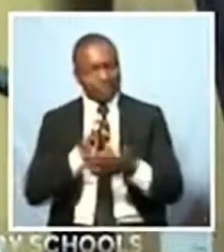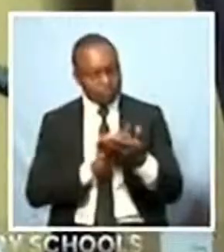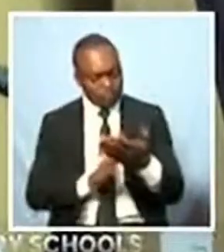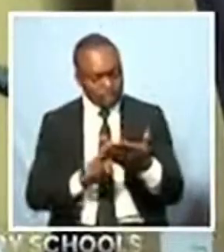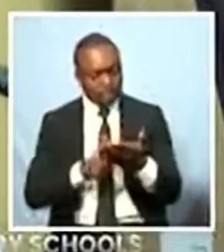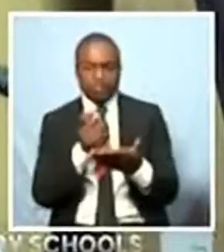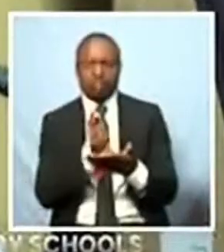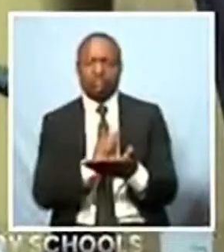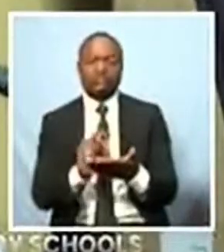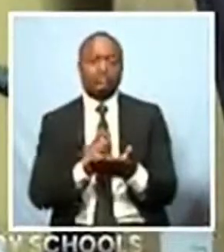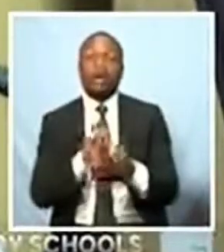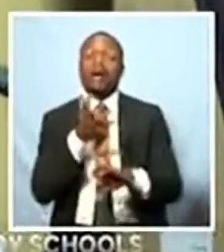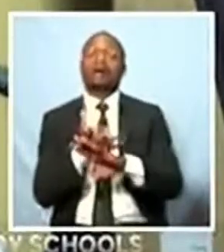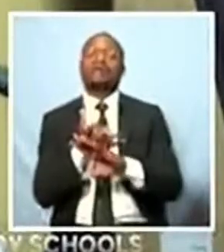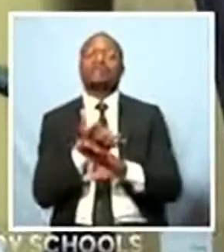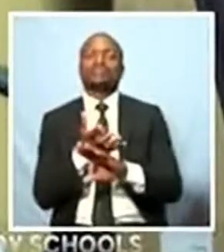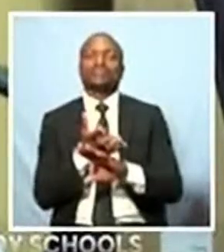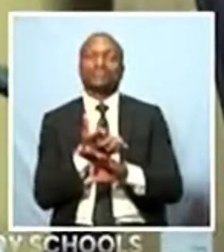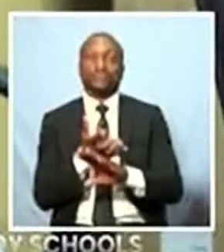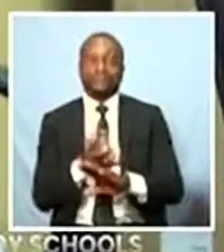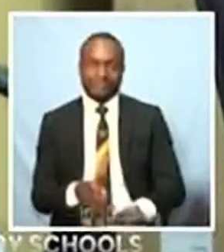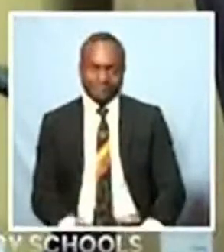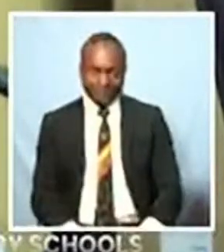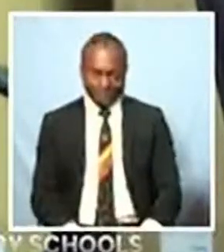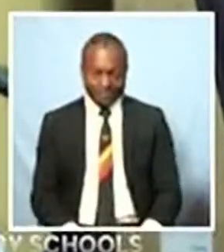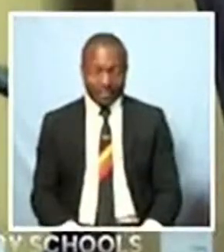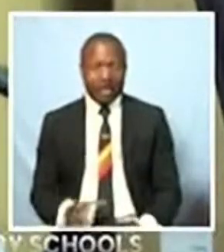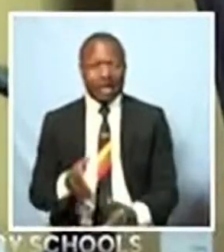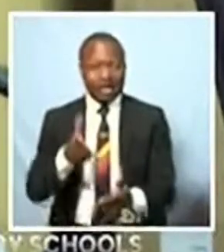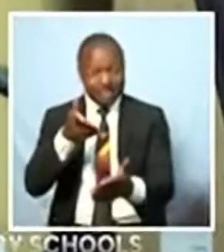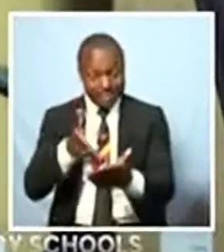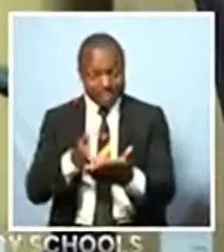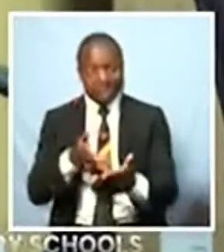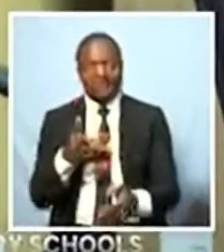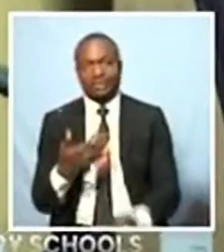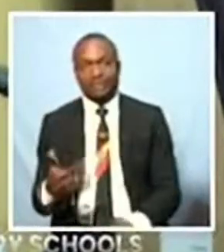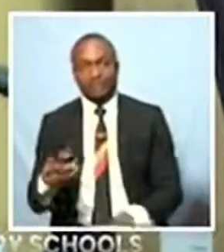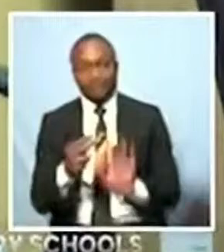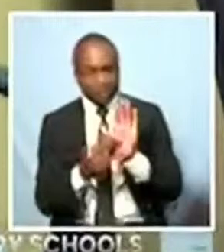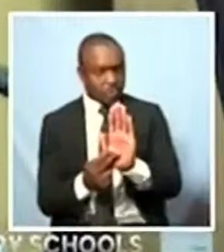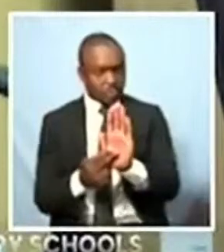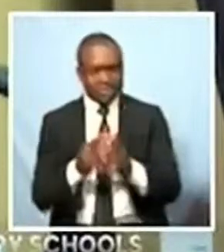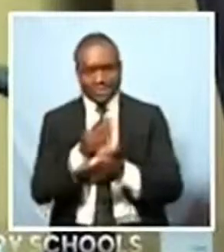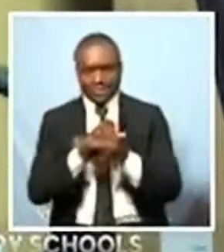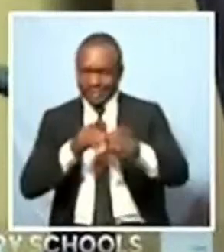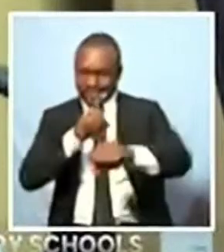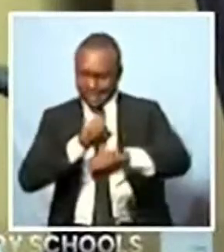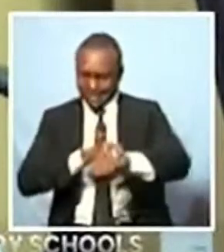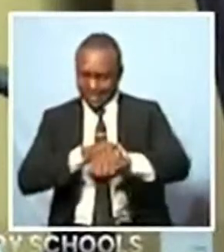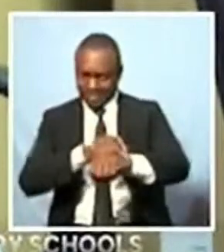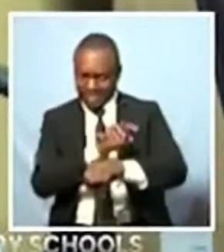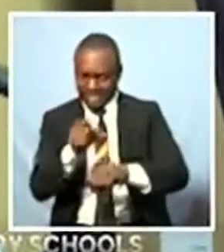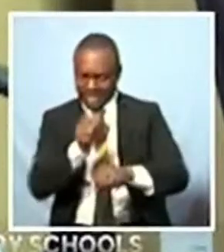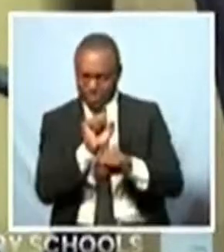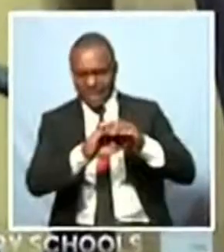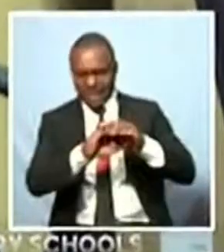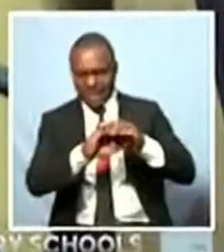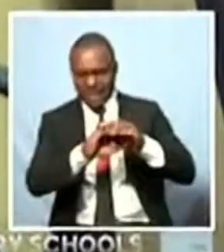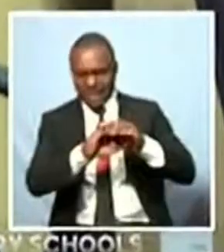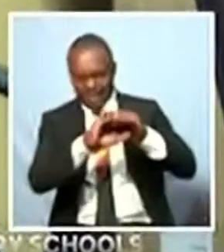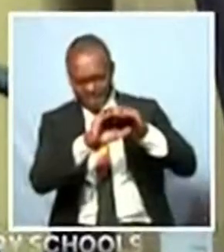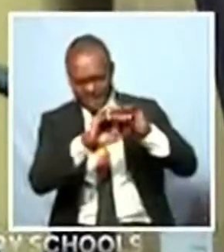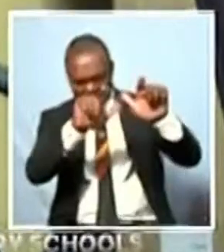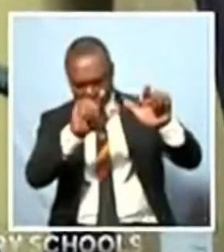write, and also in numeracy. This aspect shows that sometimes they operate below